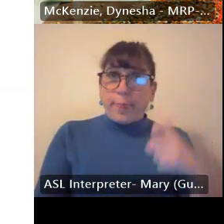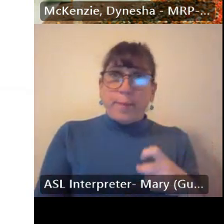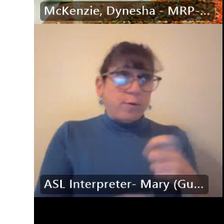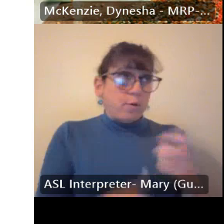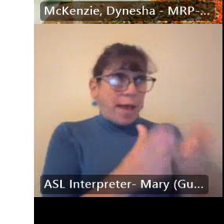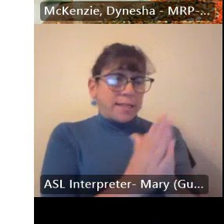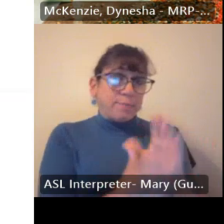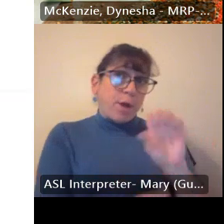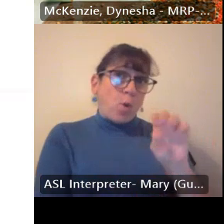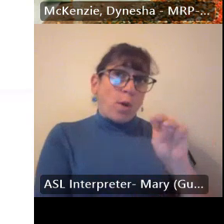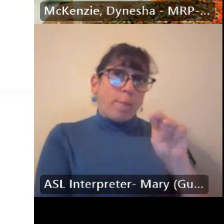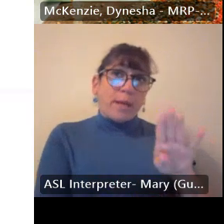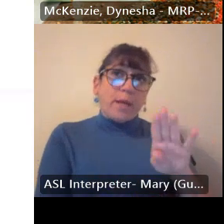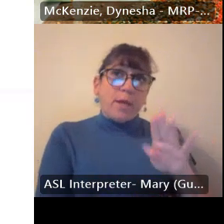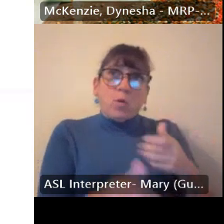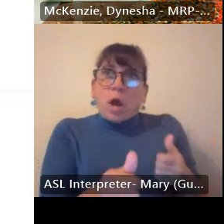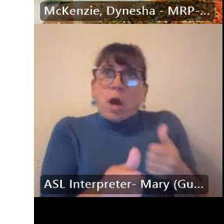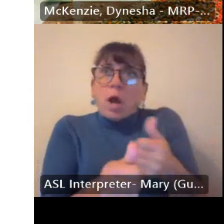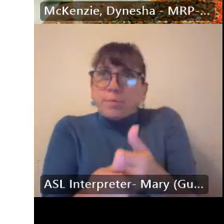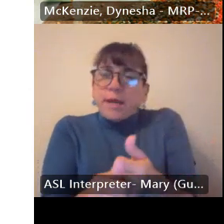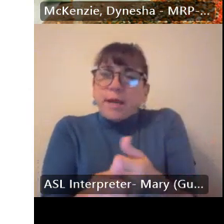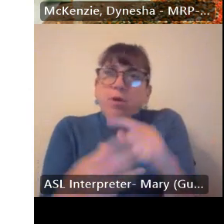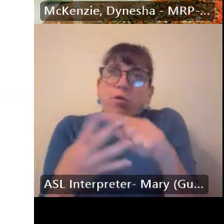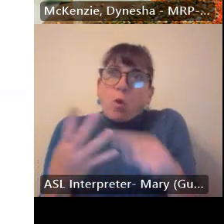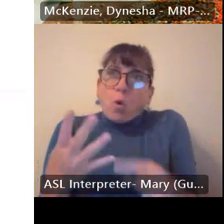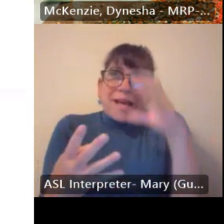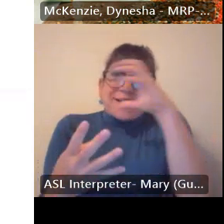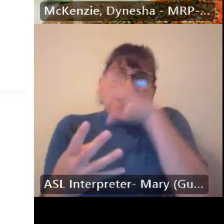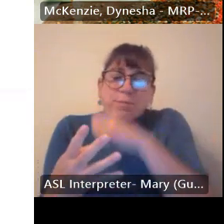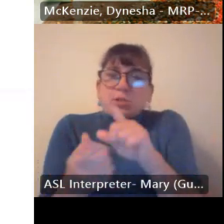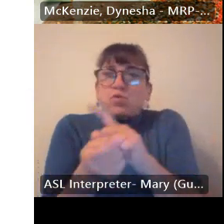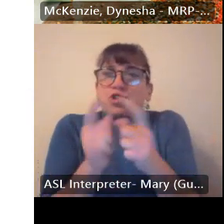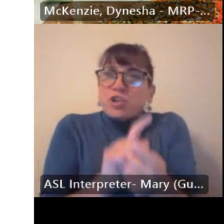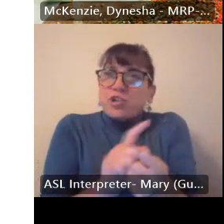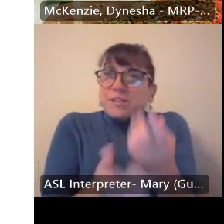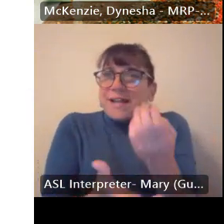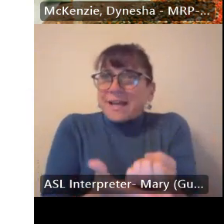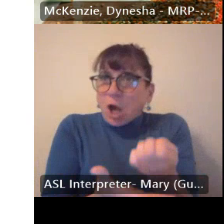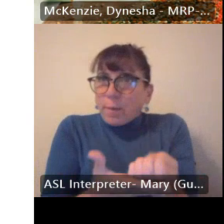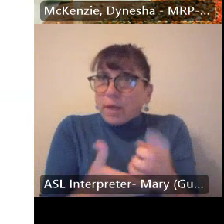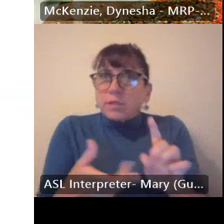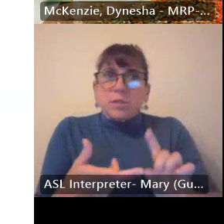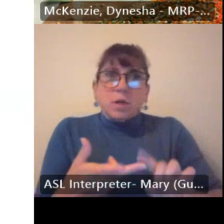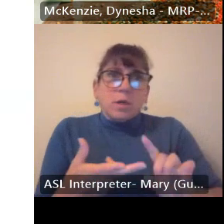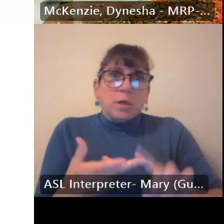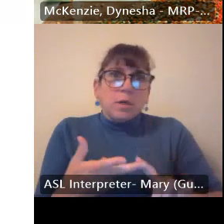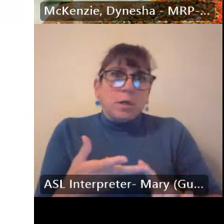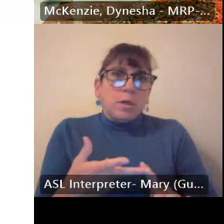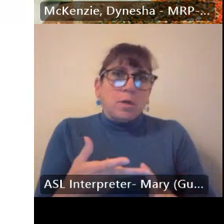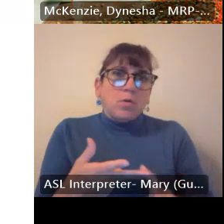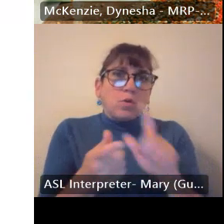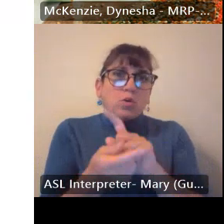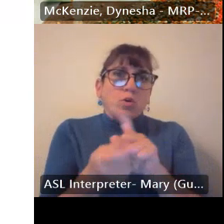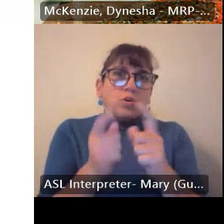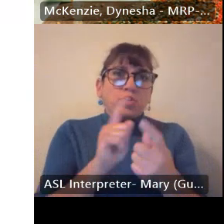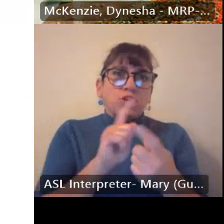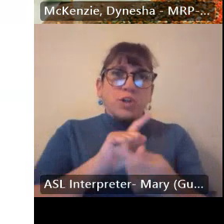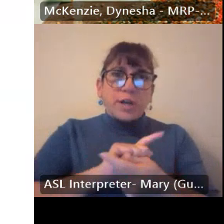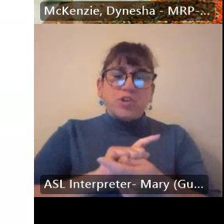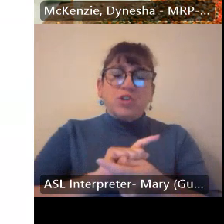OMB to update those estimates for changes in economics or for changes in